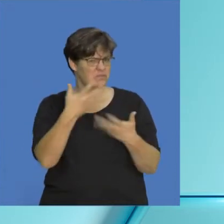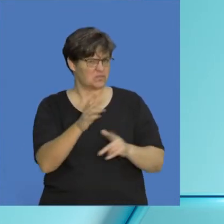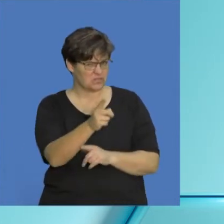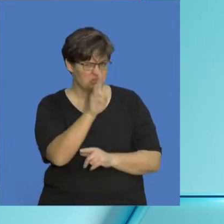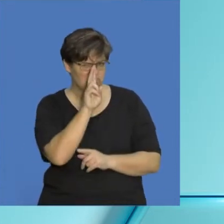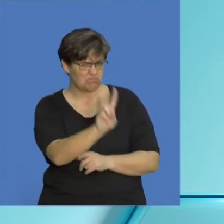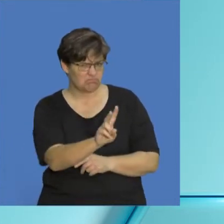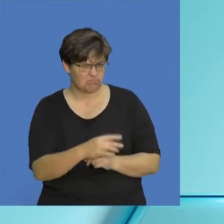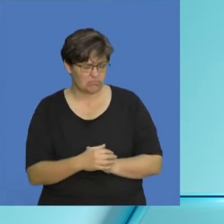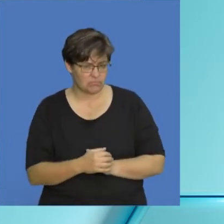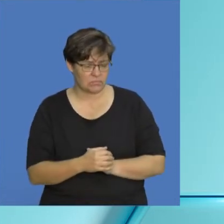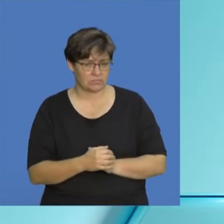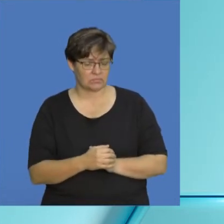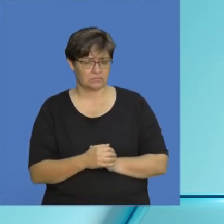somewhere.